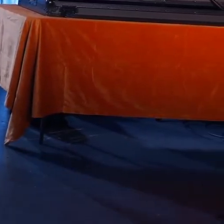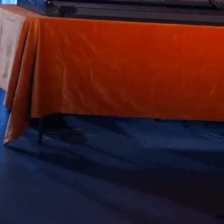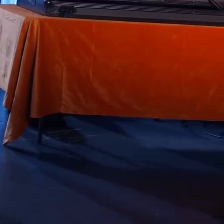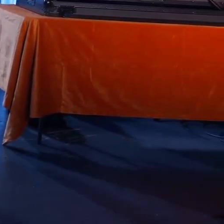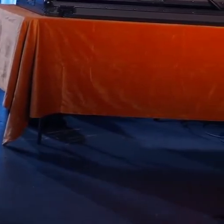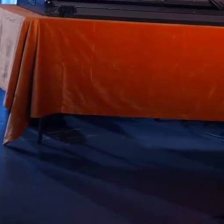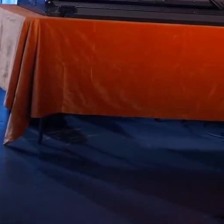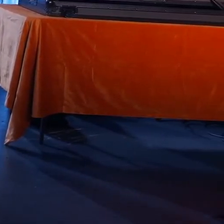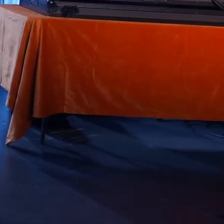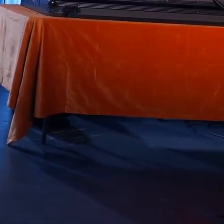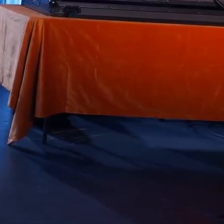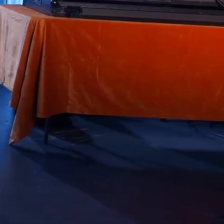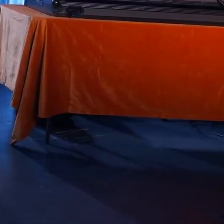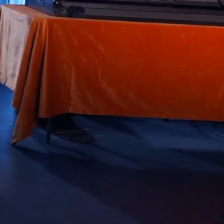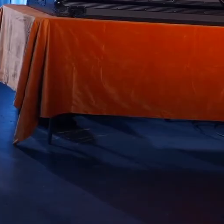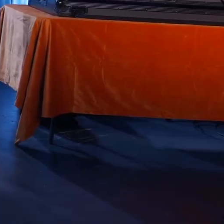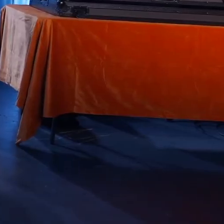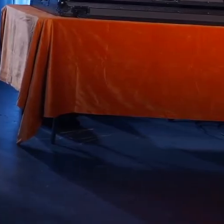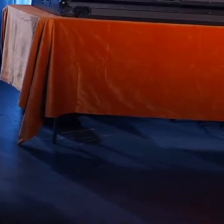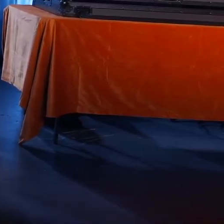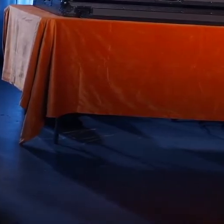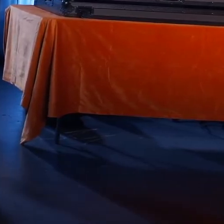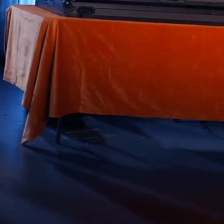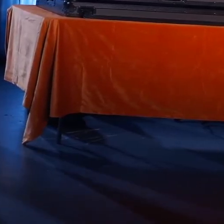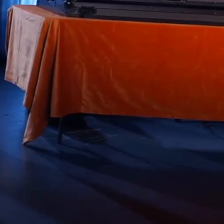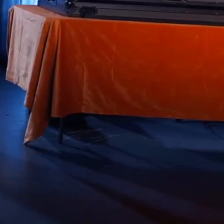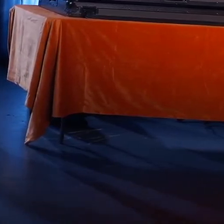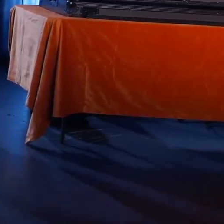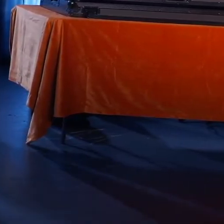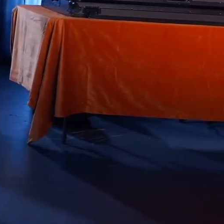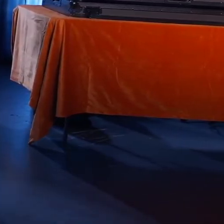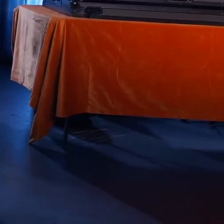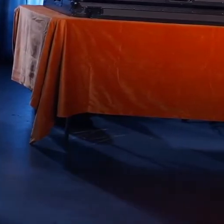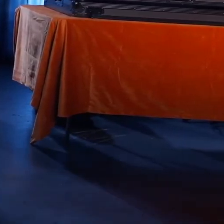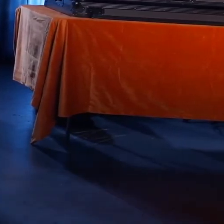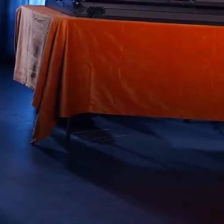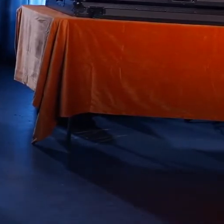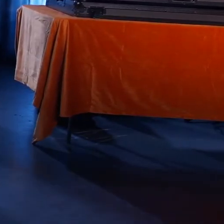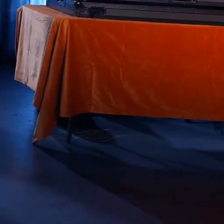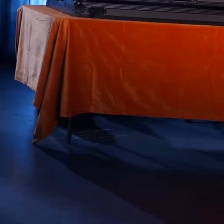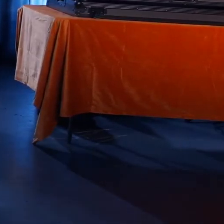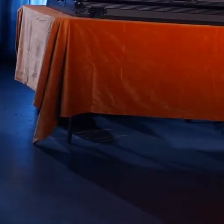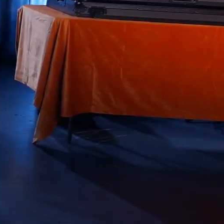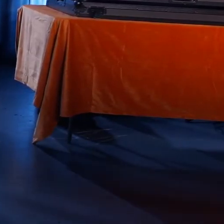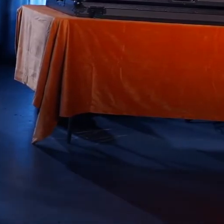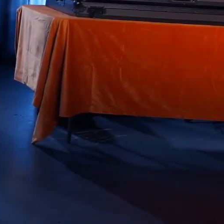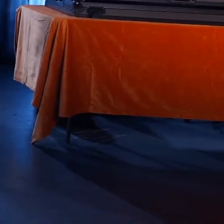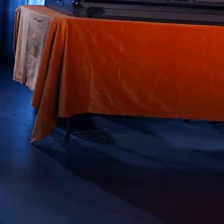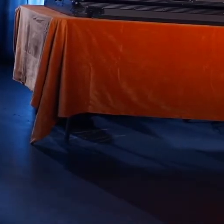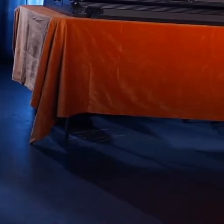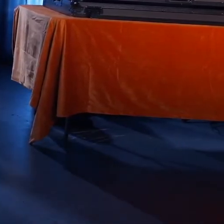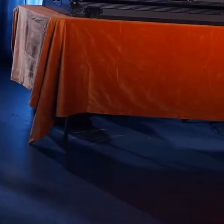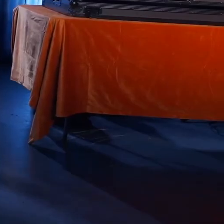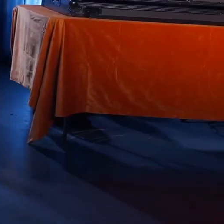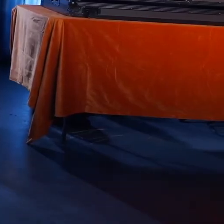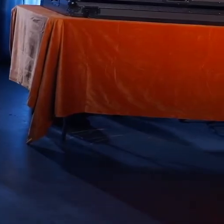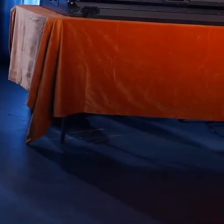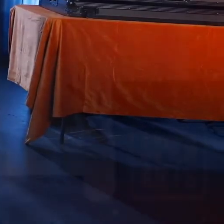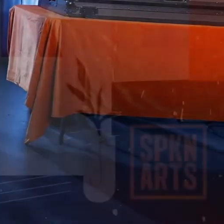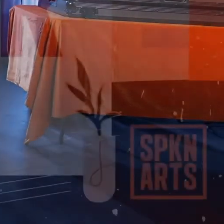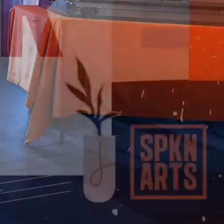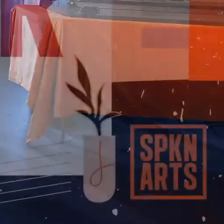exciting artistic collaborations like Meet the Makers series and music video jams. And he does all of